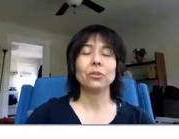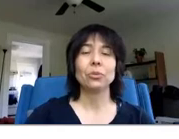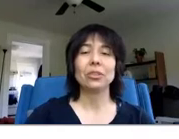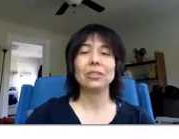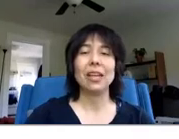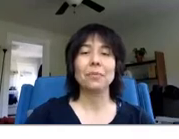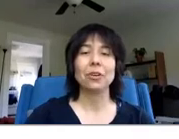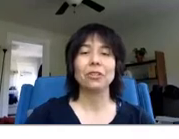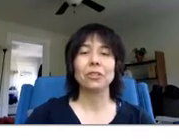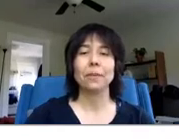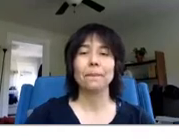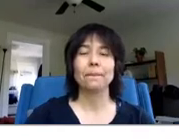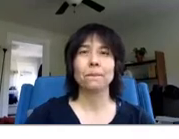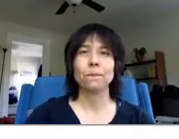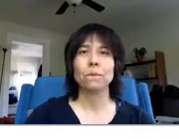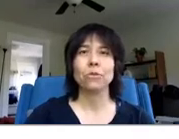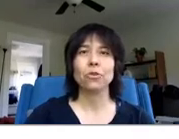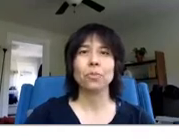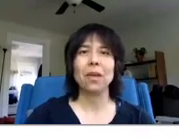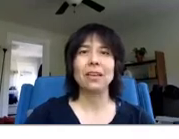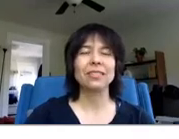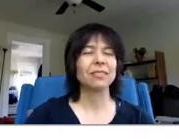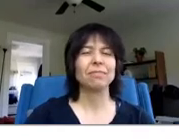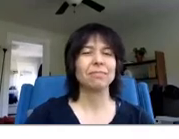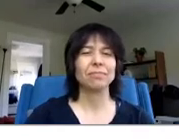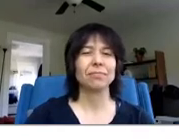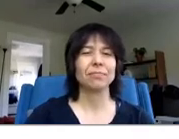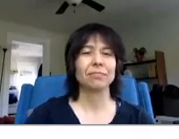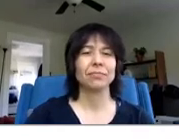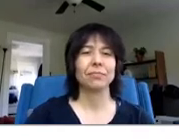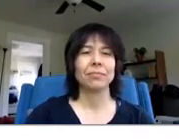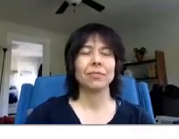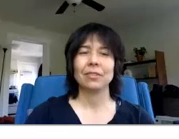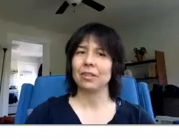What goes with a sandwich? Toothpaste?